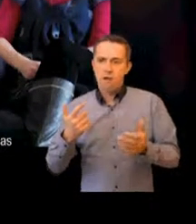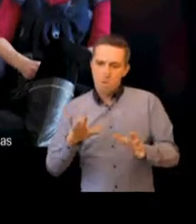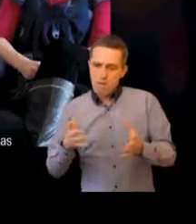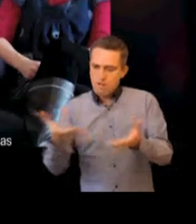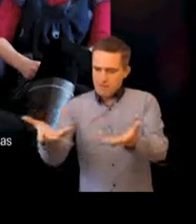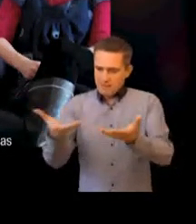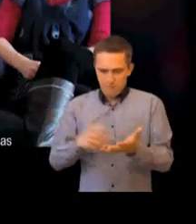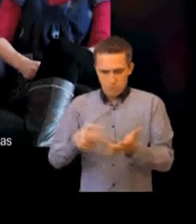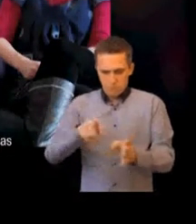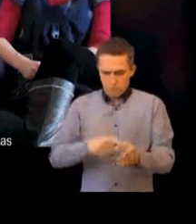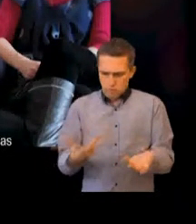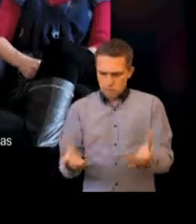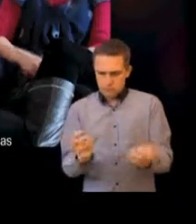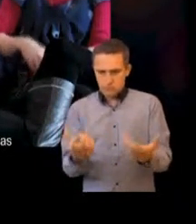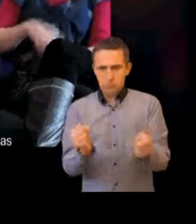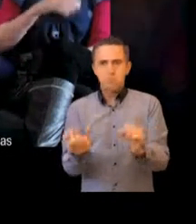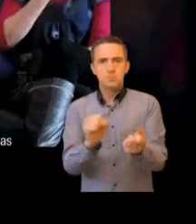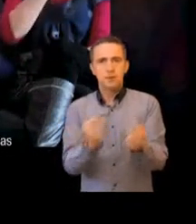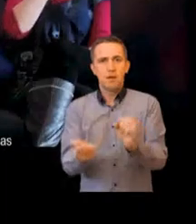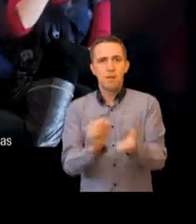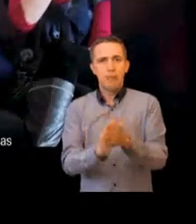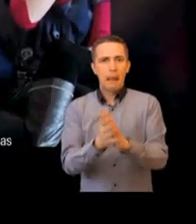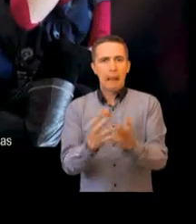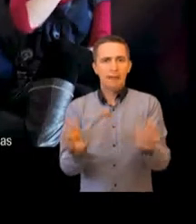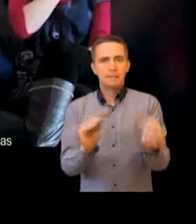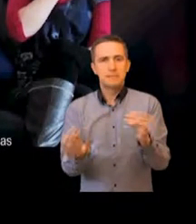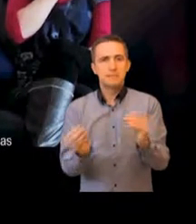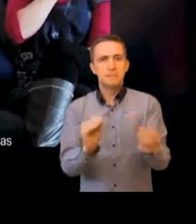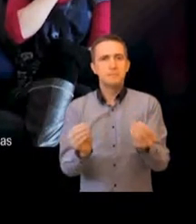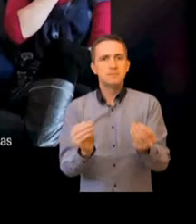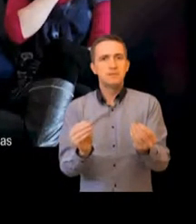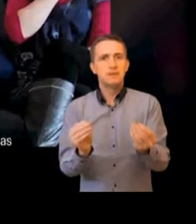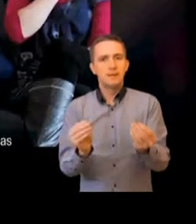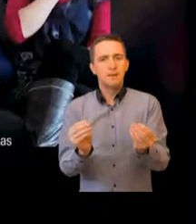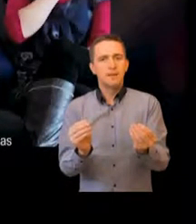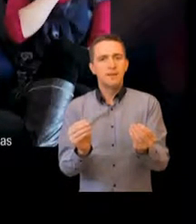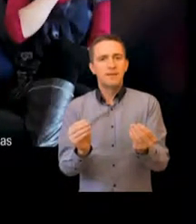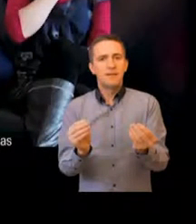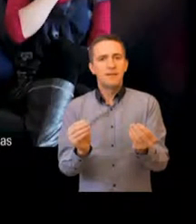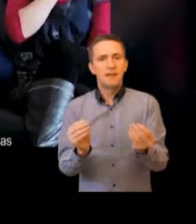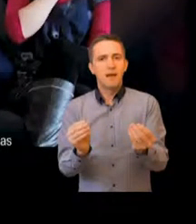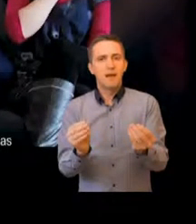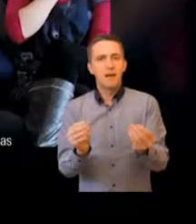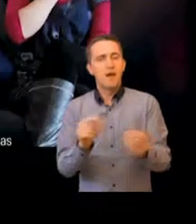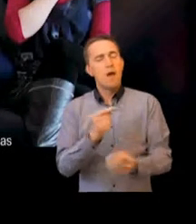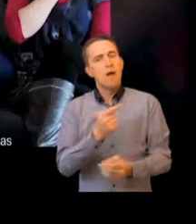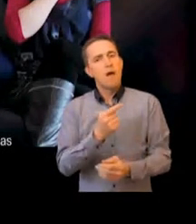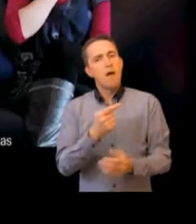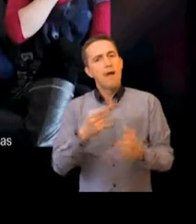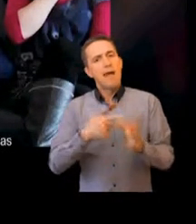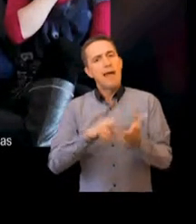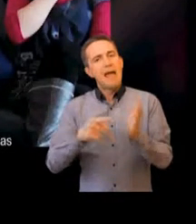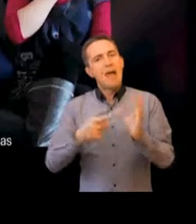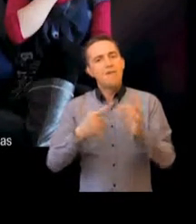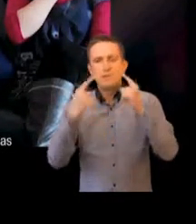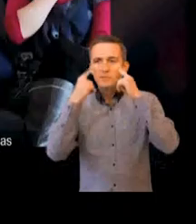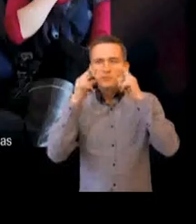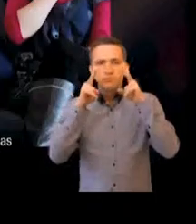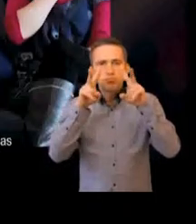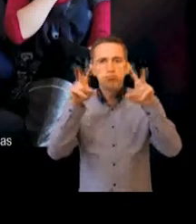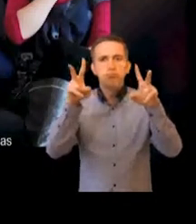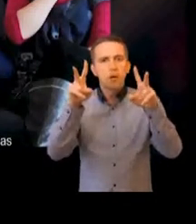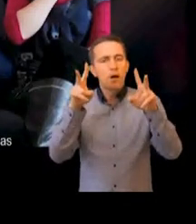can now has worked up to be able to independently play quite well myself for, you know, in a match to an hour, which